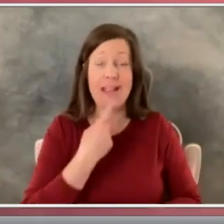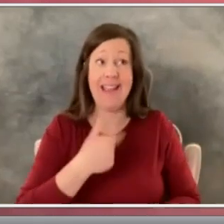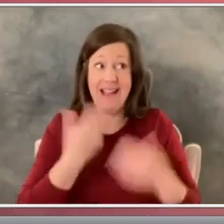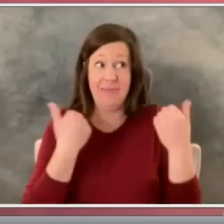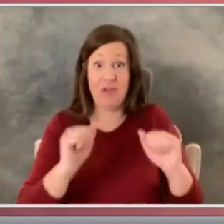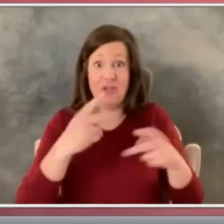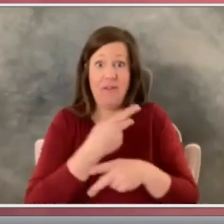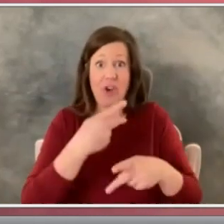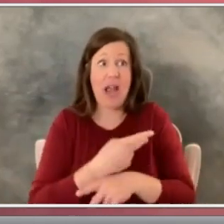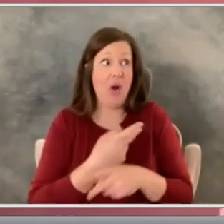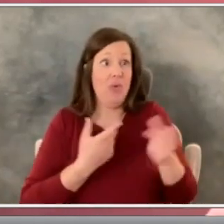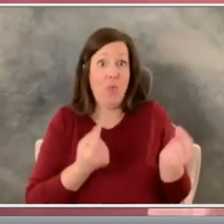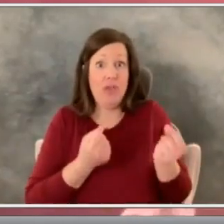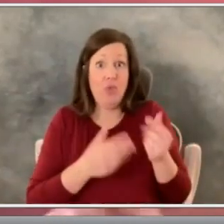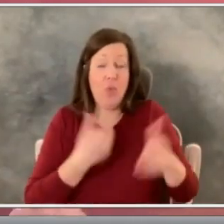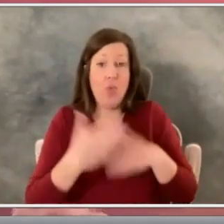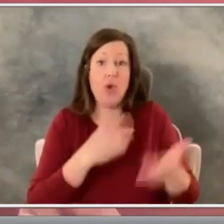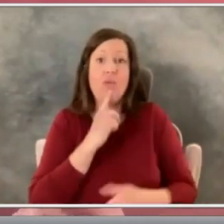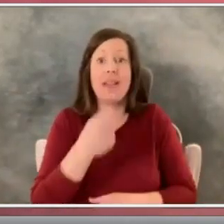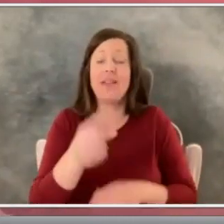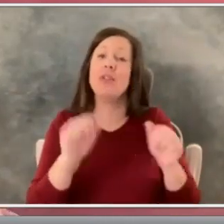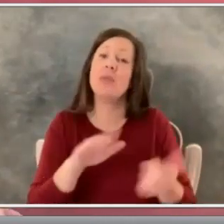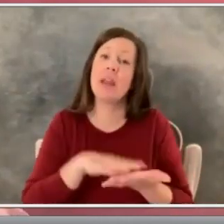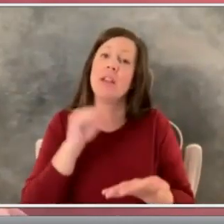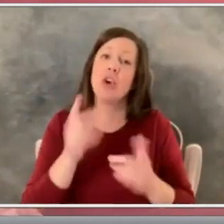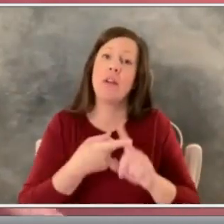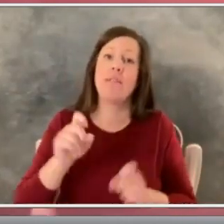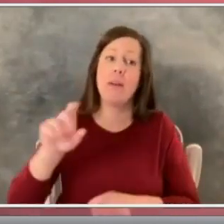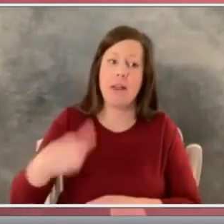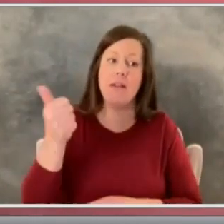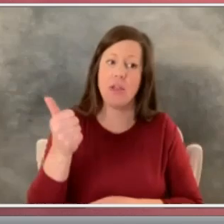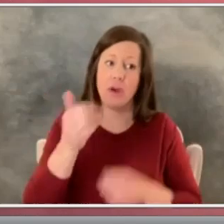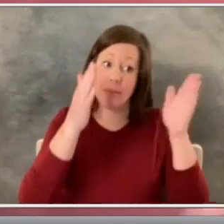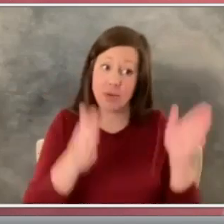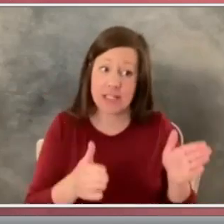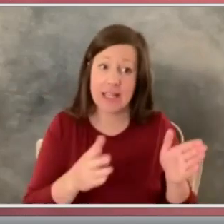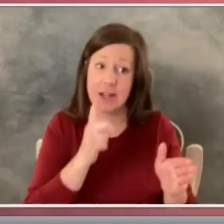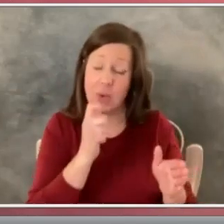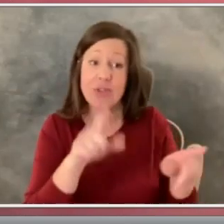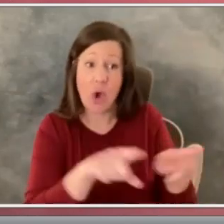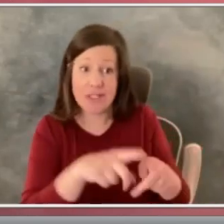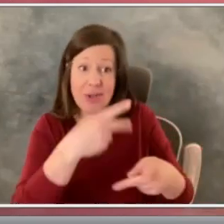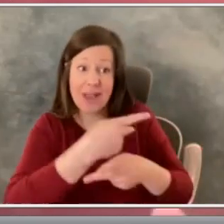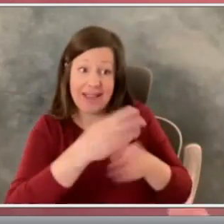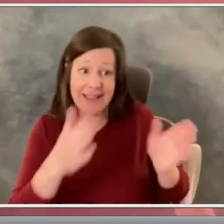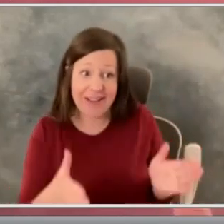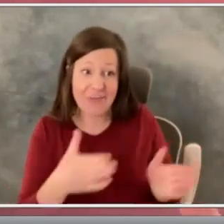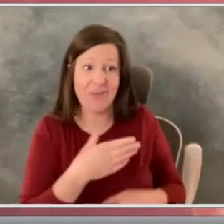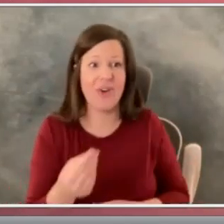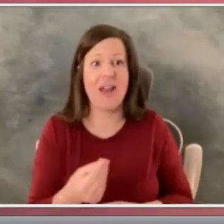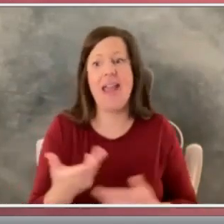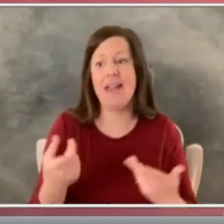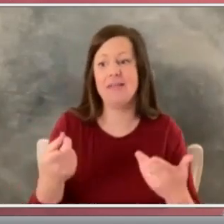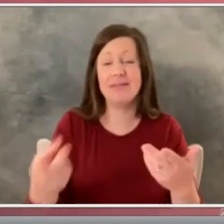way. So you can learn from another caregiver. They can say, hey, I tried this, I had this